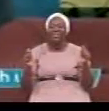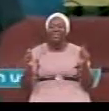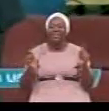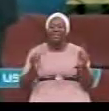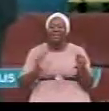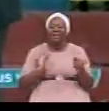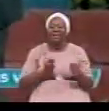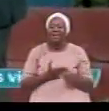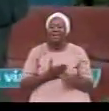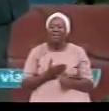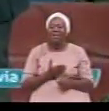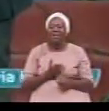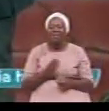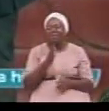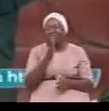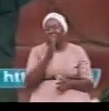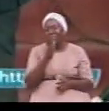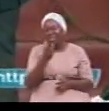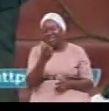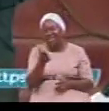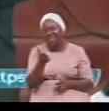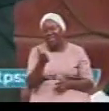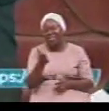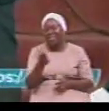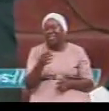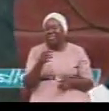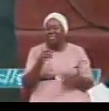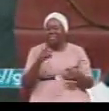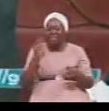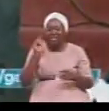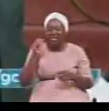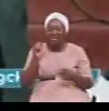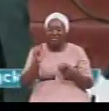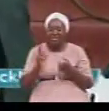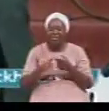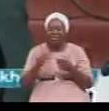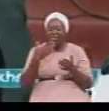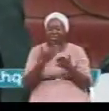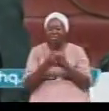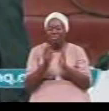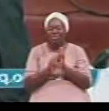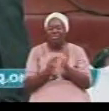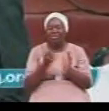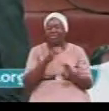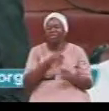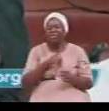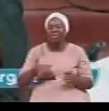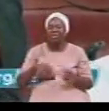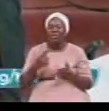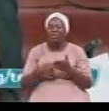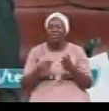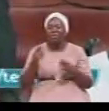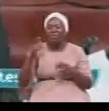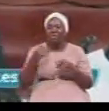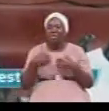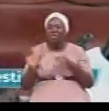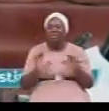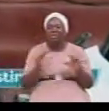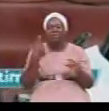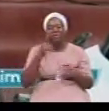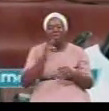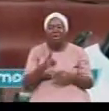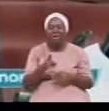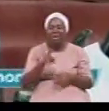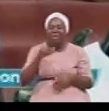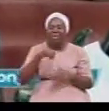Our mother here is testifying to the goodness of God, what God has done for her